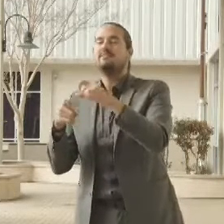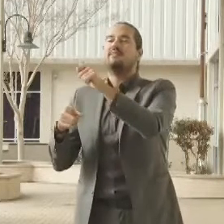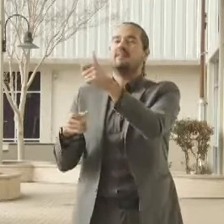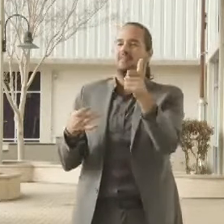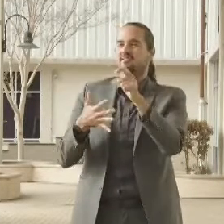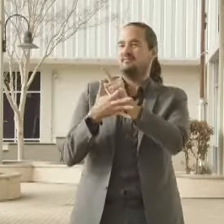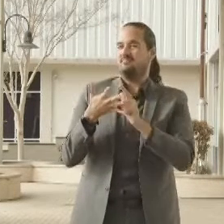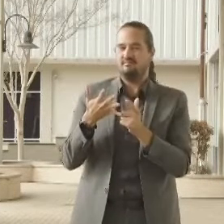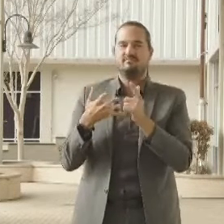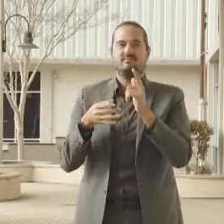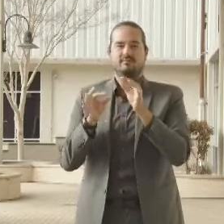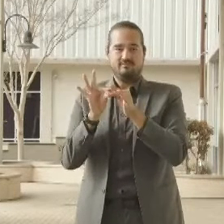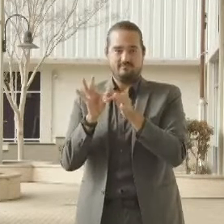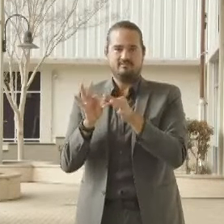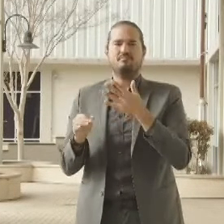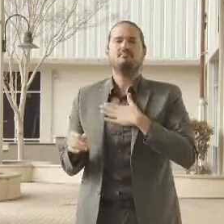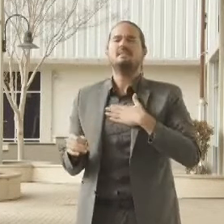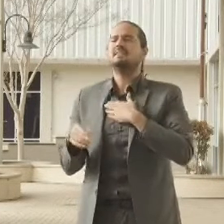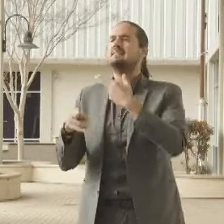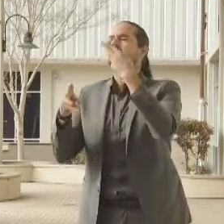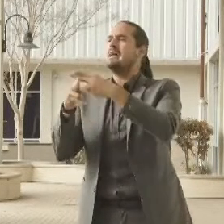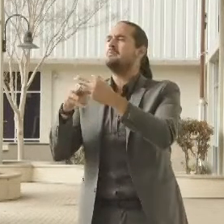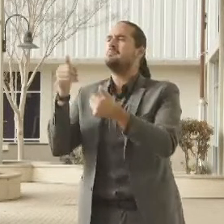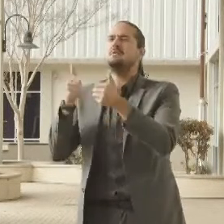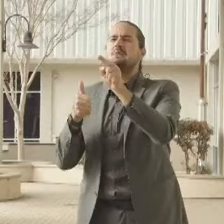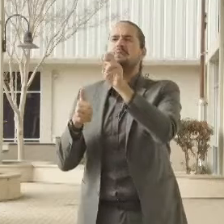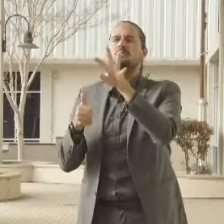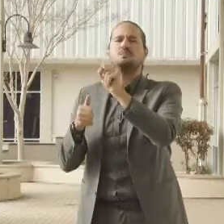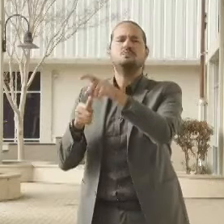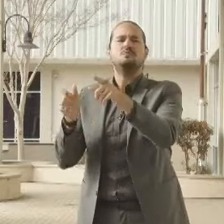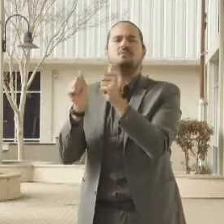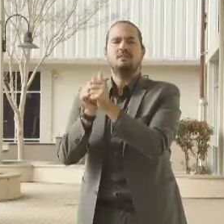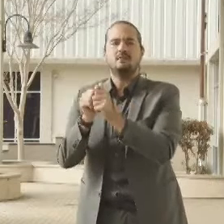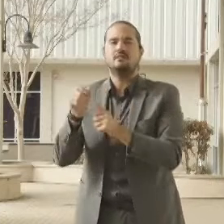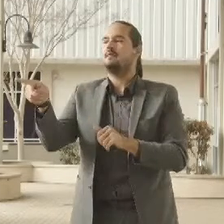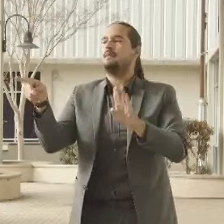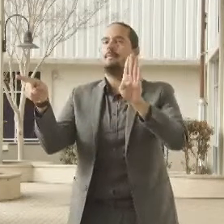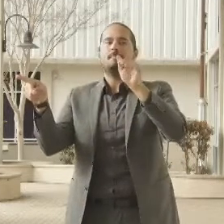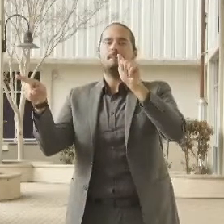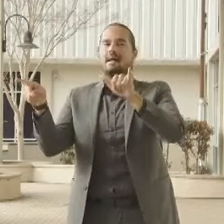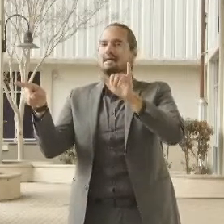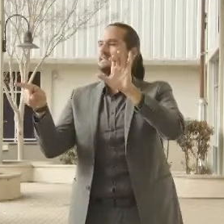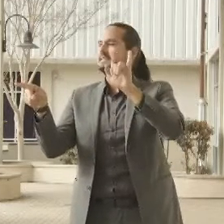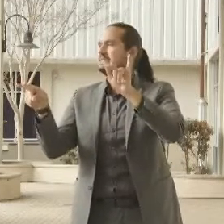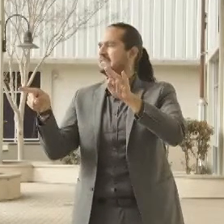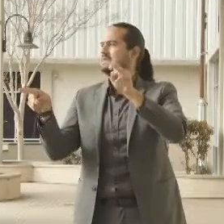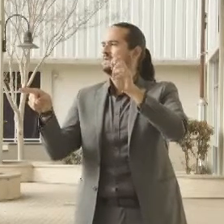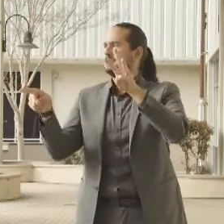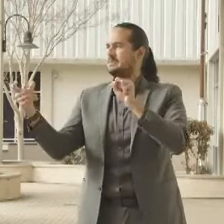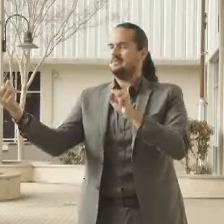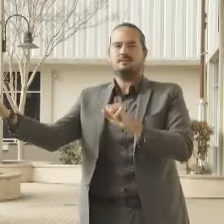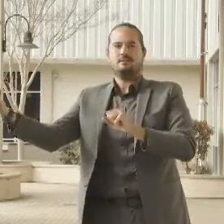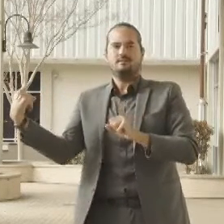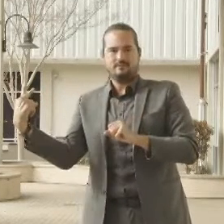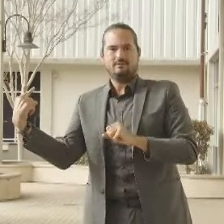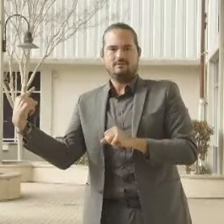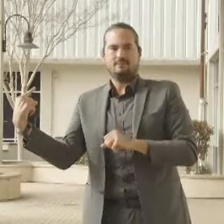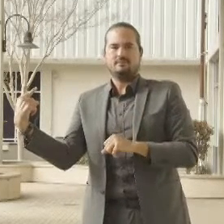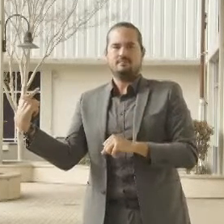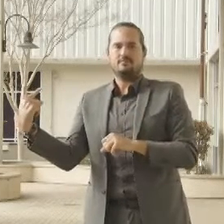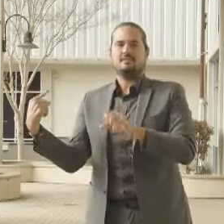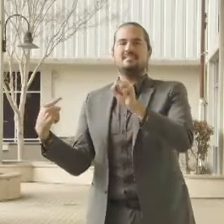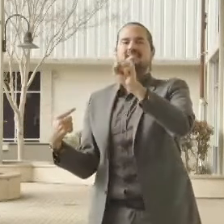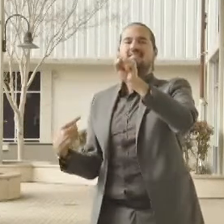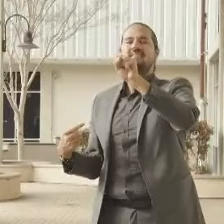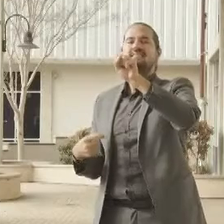who your question is for, and we will start with Bay City News. I'm with San Jose Spotlight now. All right, San Jose Spotlight then.